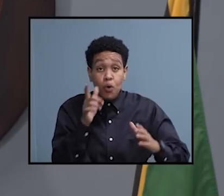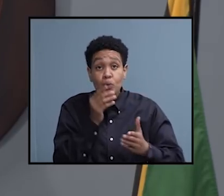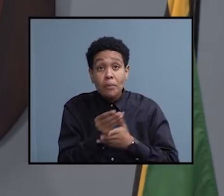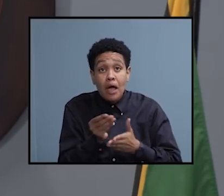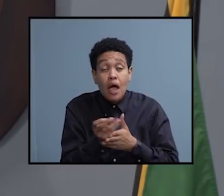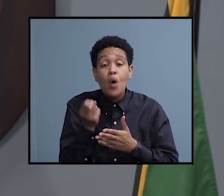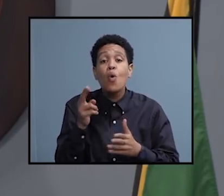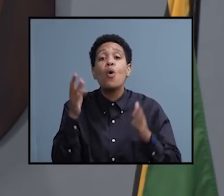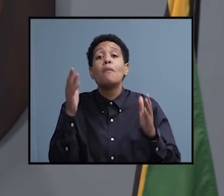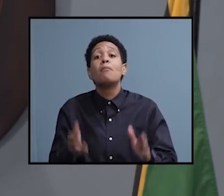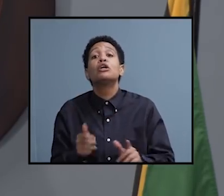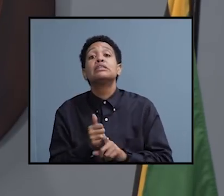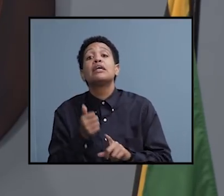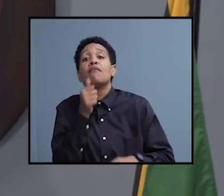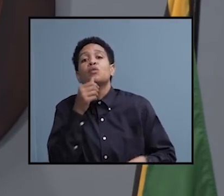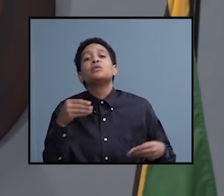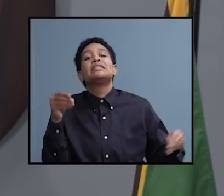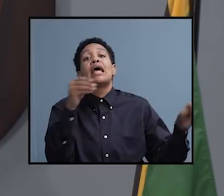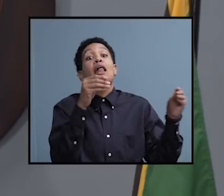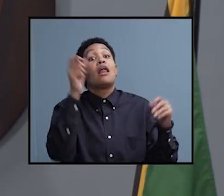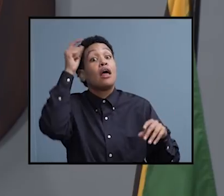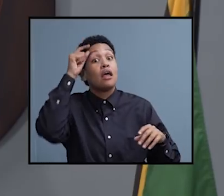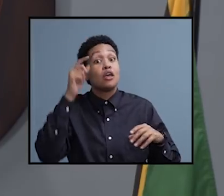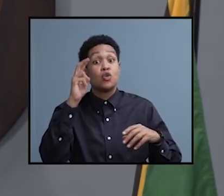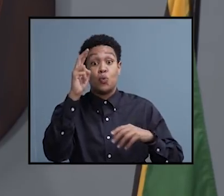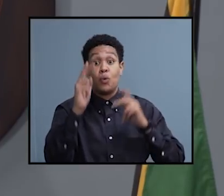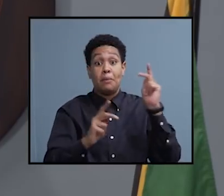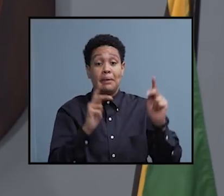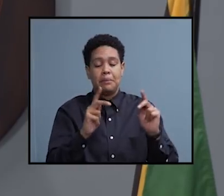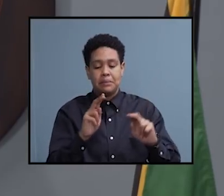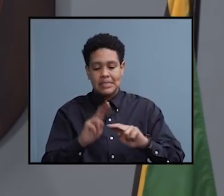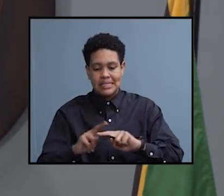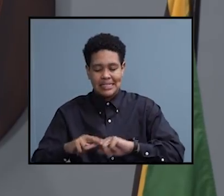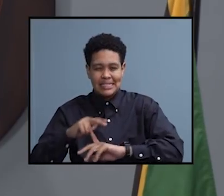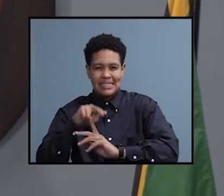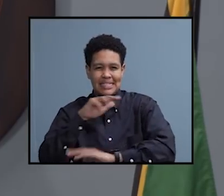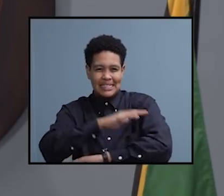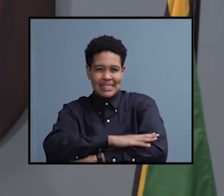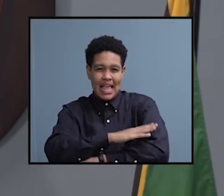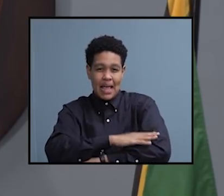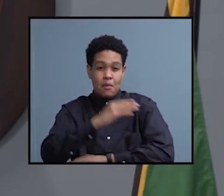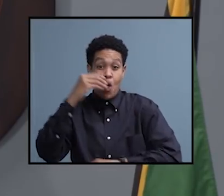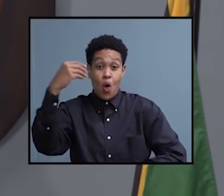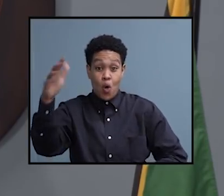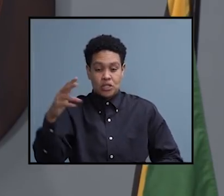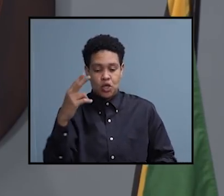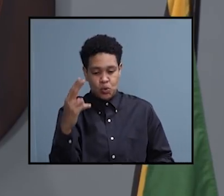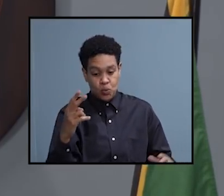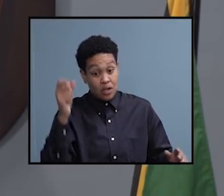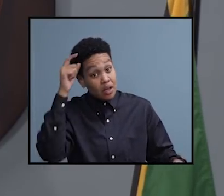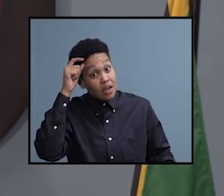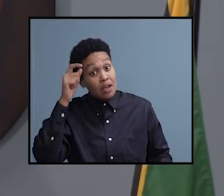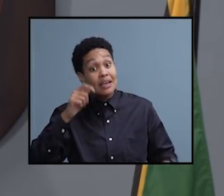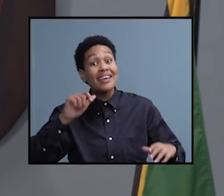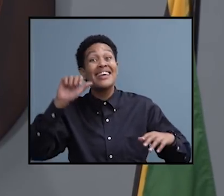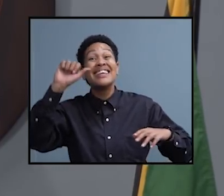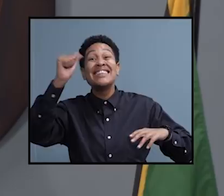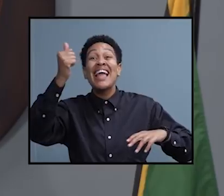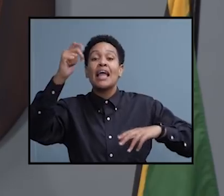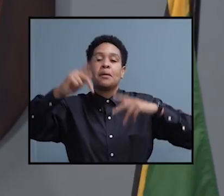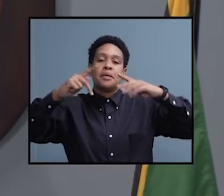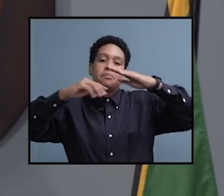patrons. No more than 2 persons at a table on the outside, no more than 10